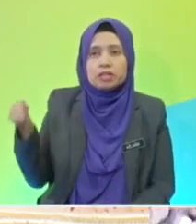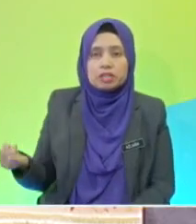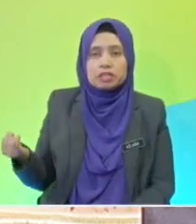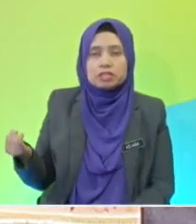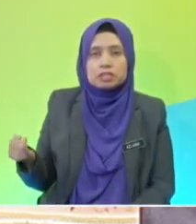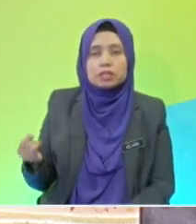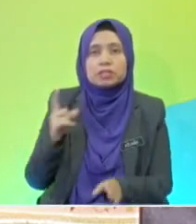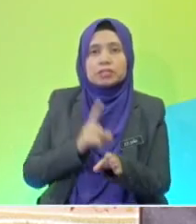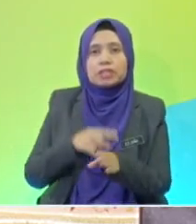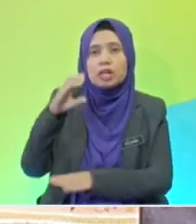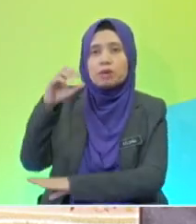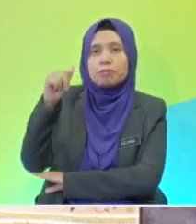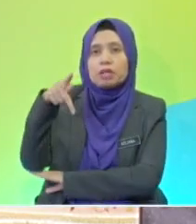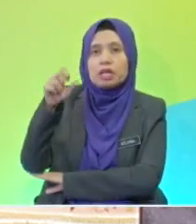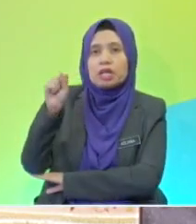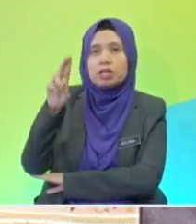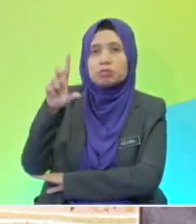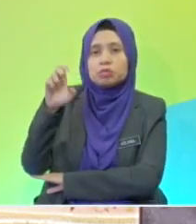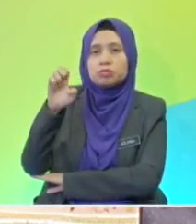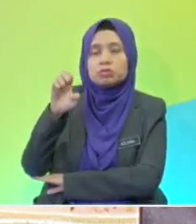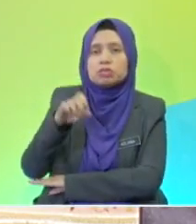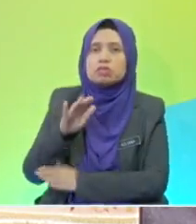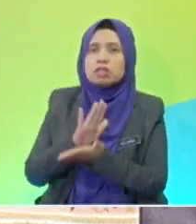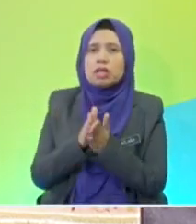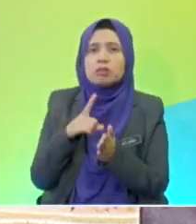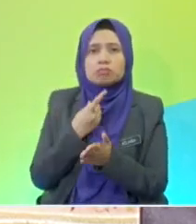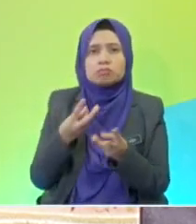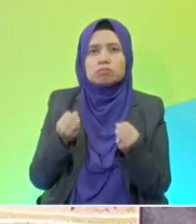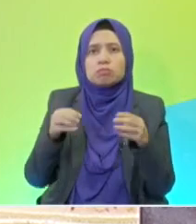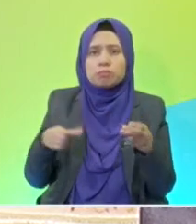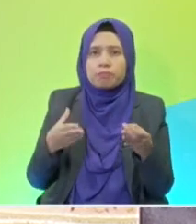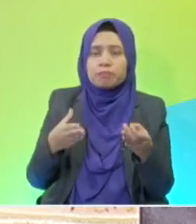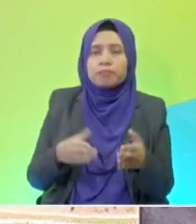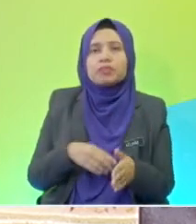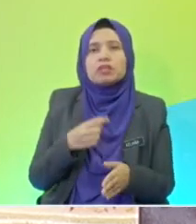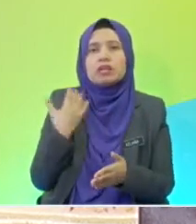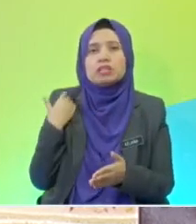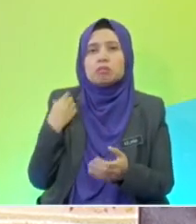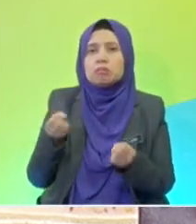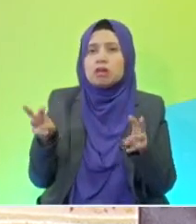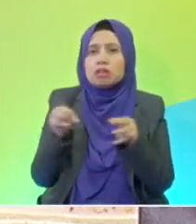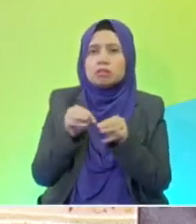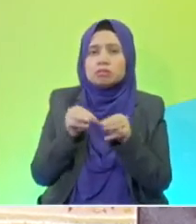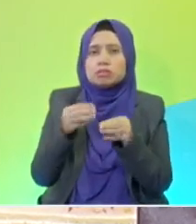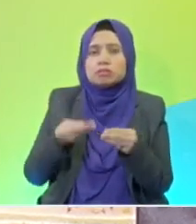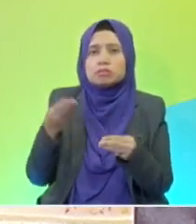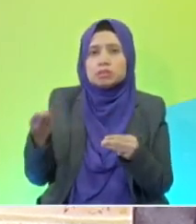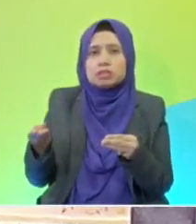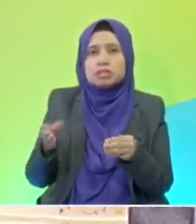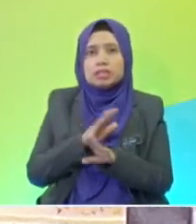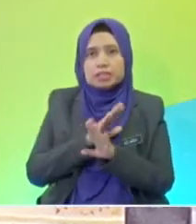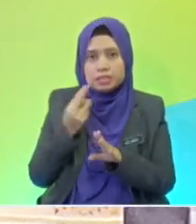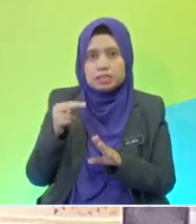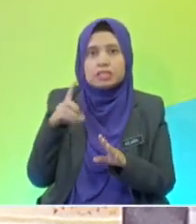is one, but what are we going to do about it? We have a letter, we have a painting, and also I think we'll come back after a very